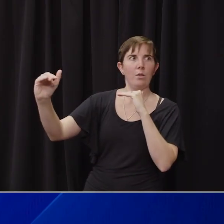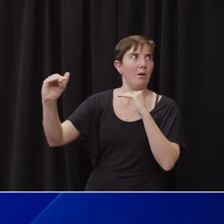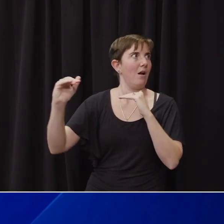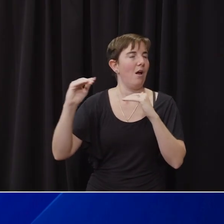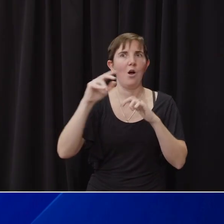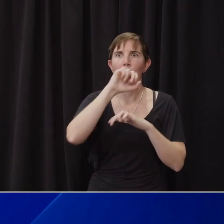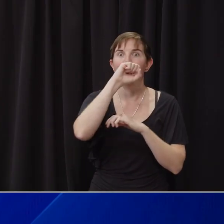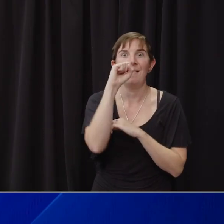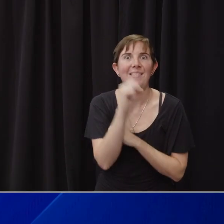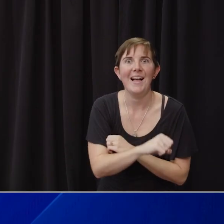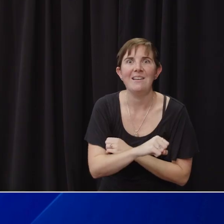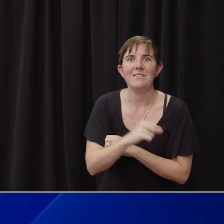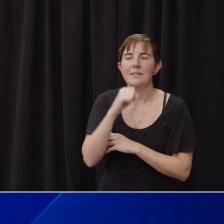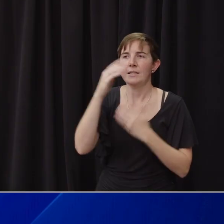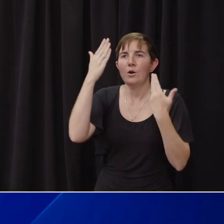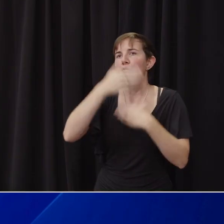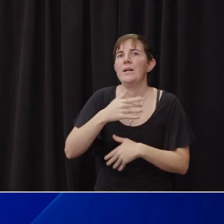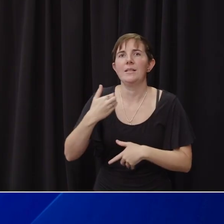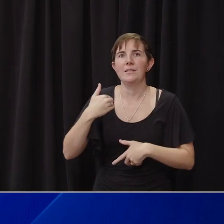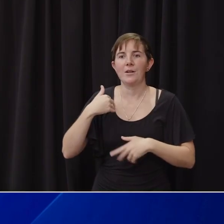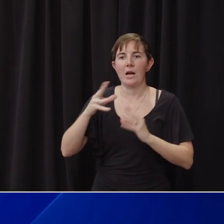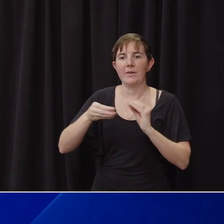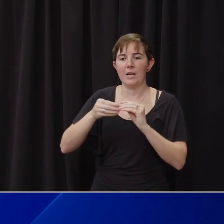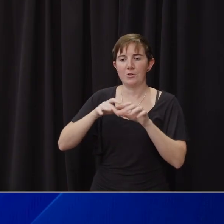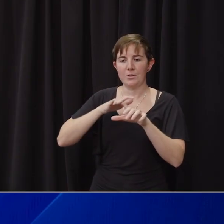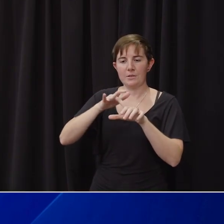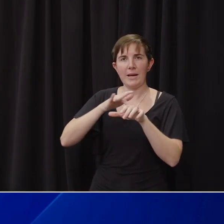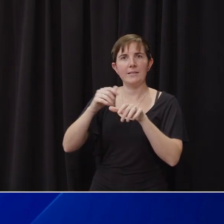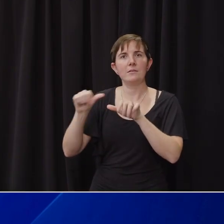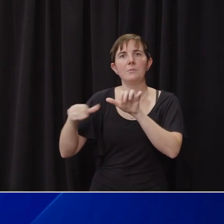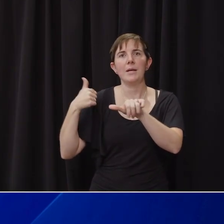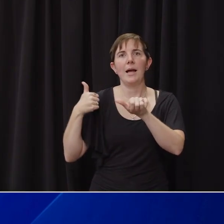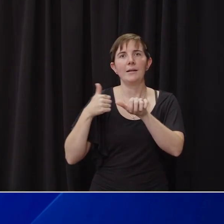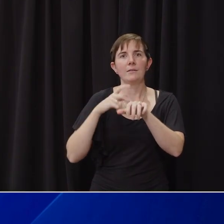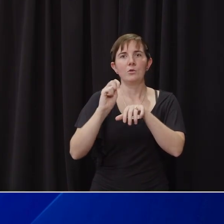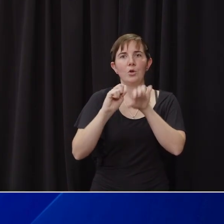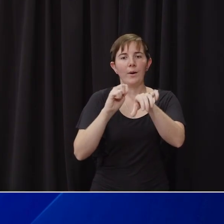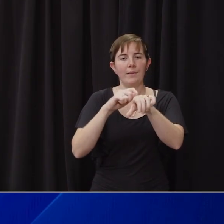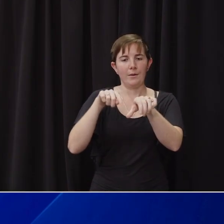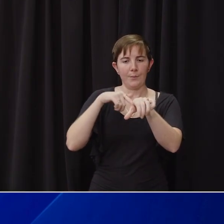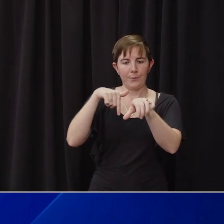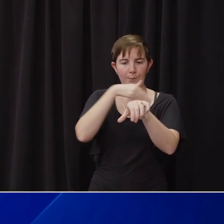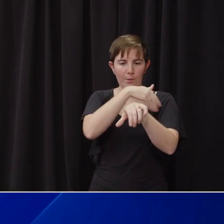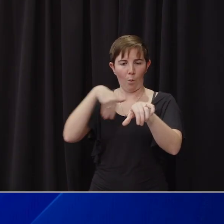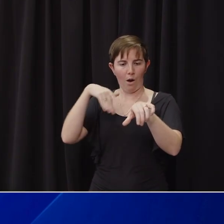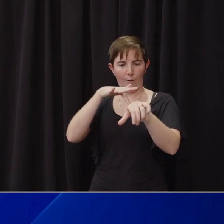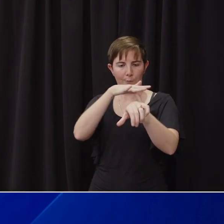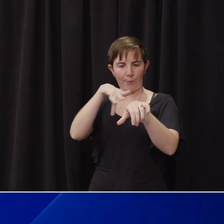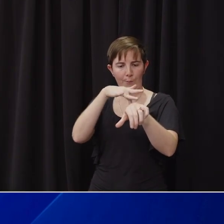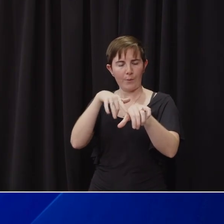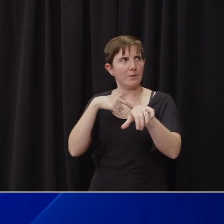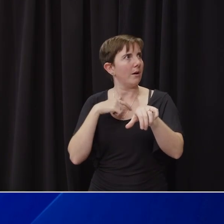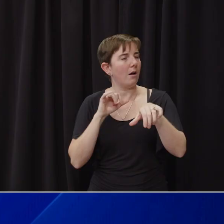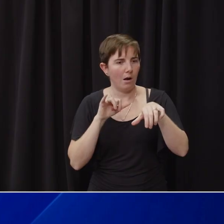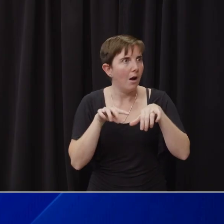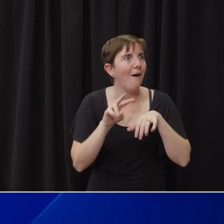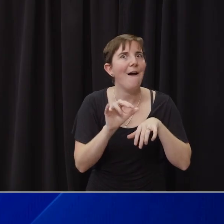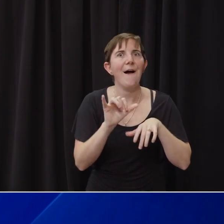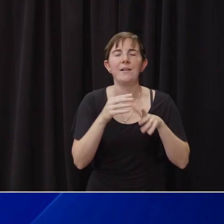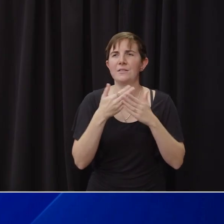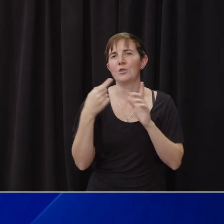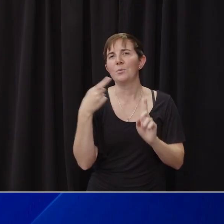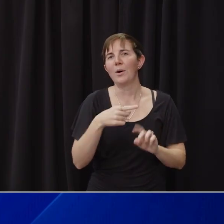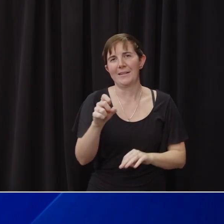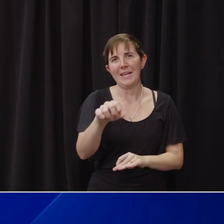getting a receptacle behind the toilet, but these little things they eventually catch on to, and that's a good point.